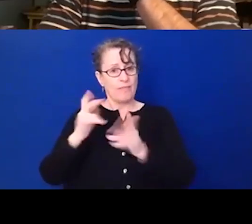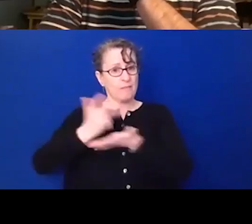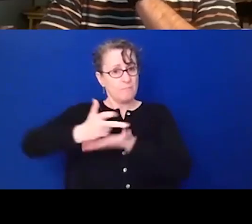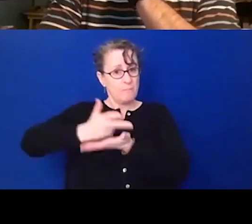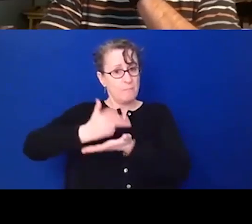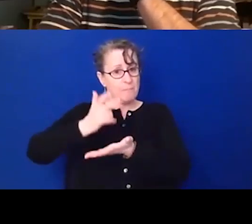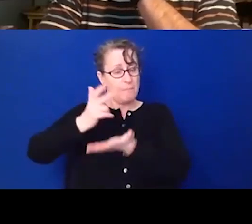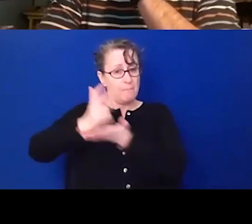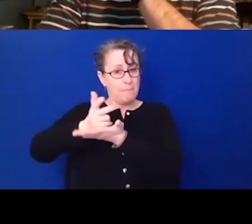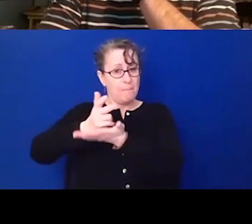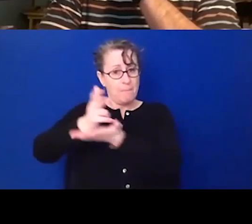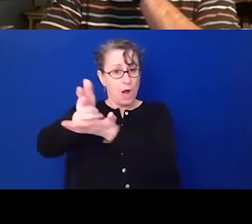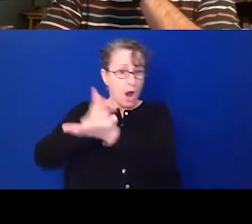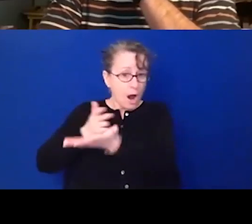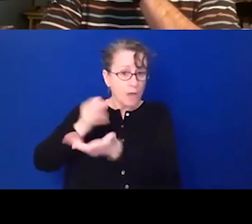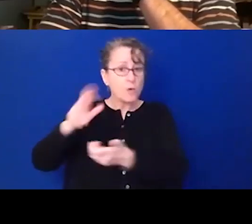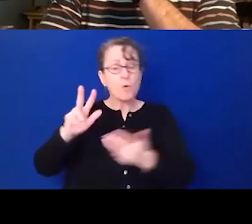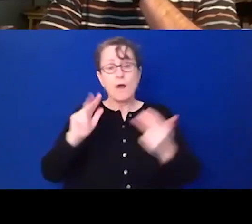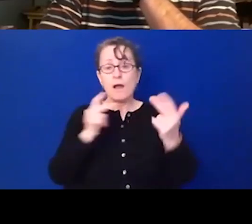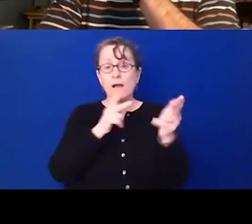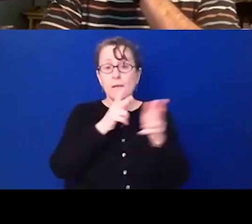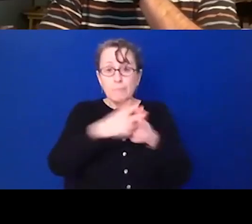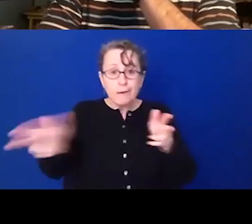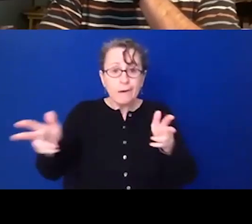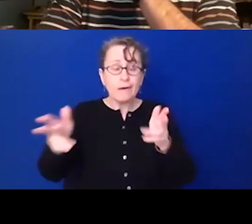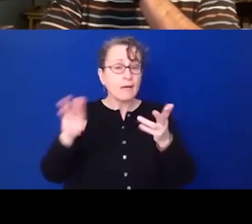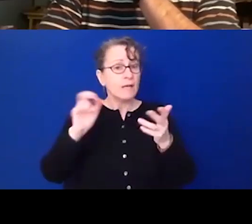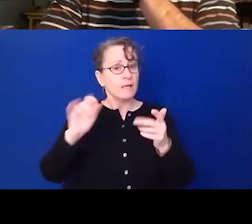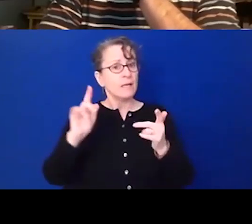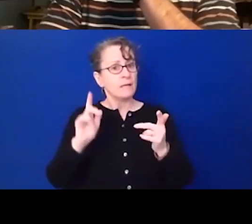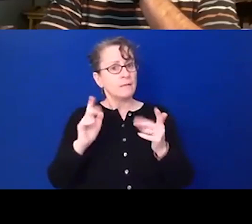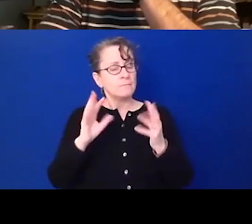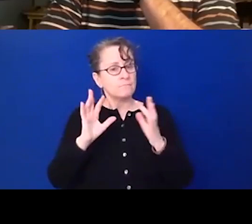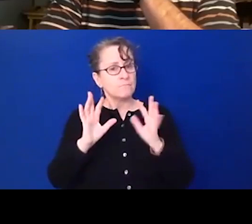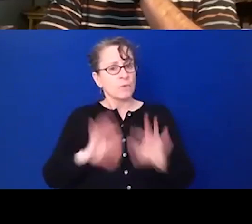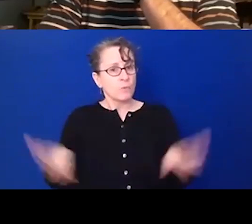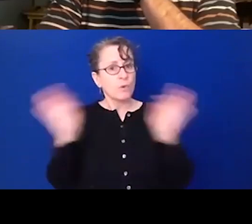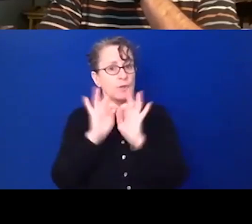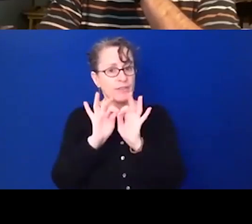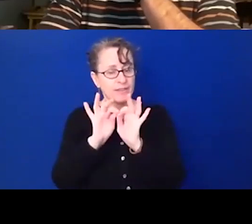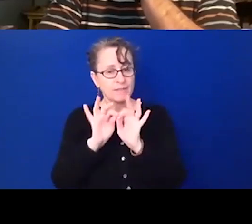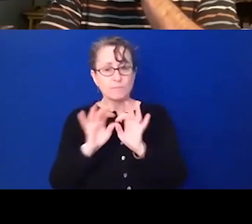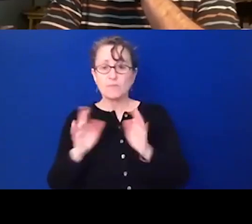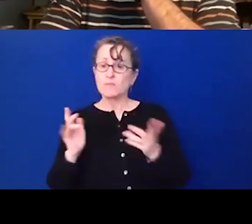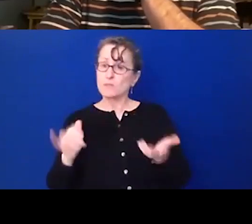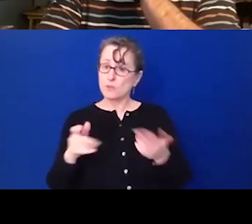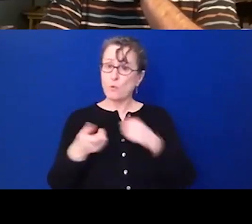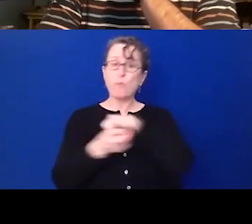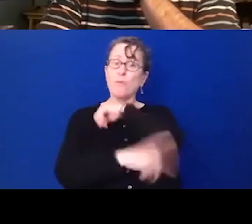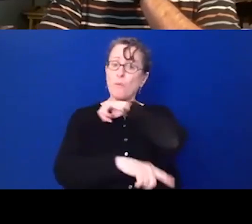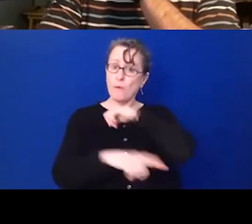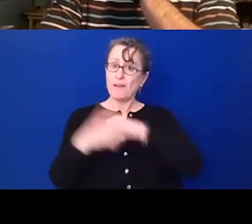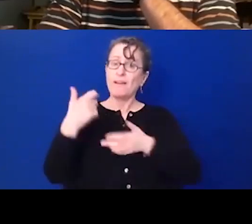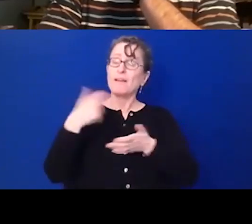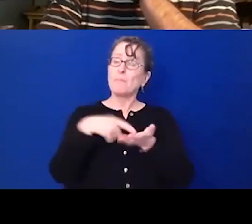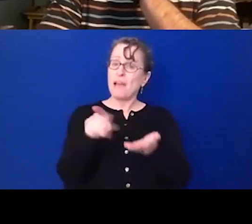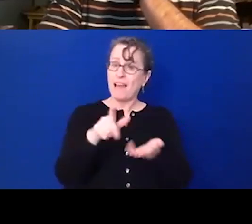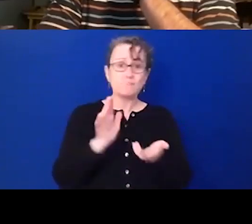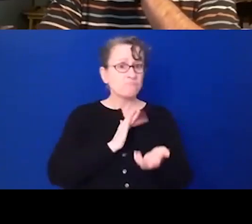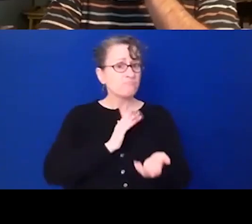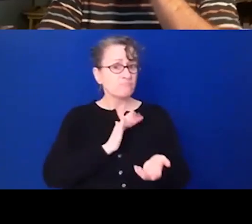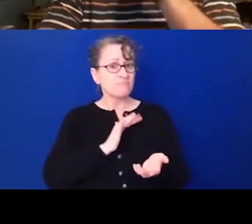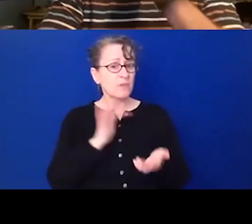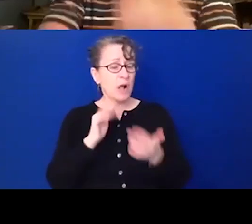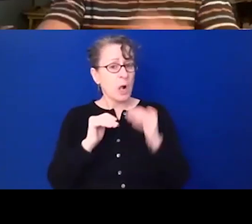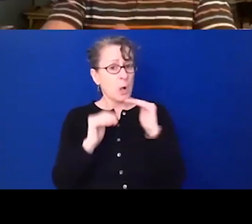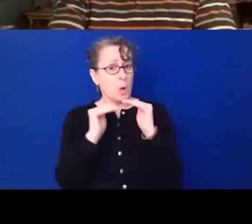So the efficiency of the parking enforcement staff actually kept the fine revenue up relatively more normal.